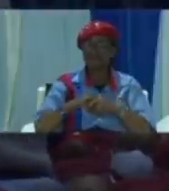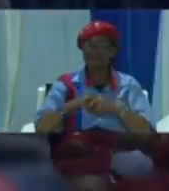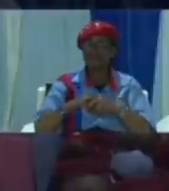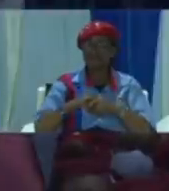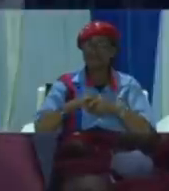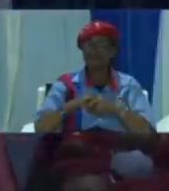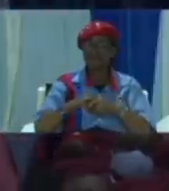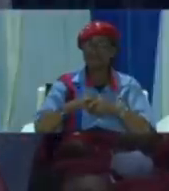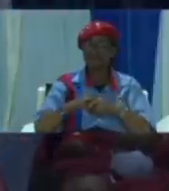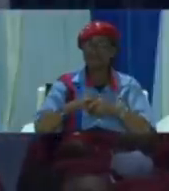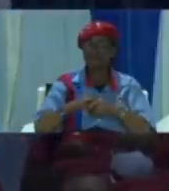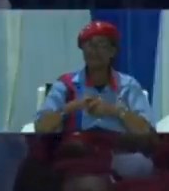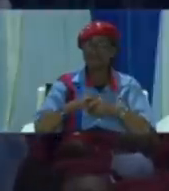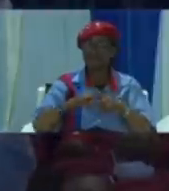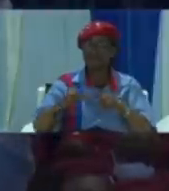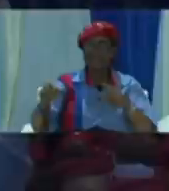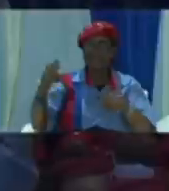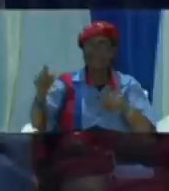But the Lord